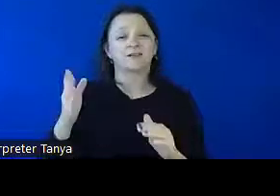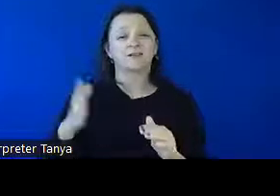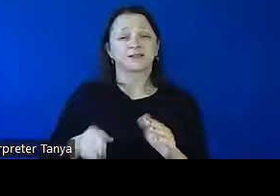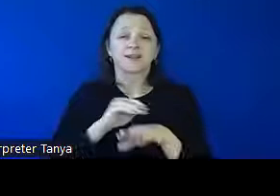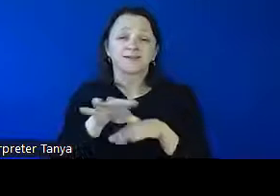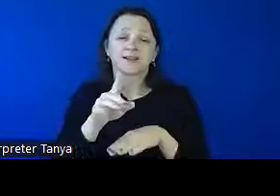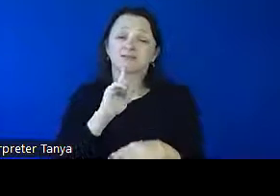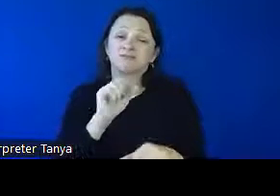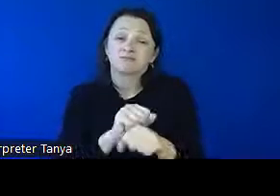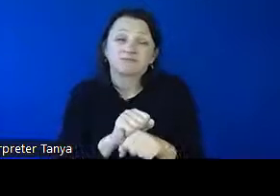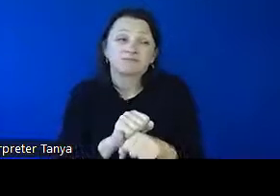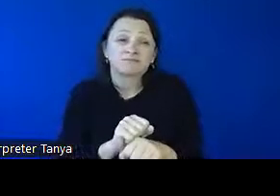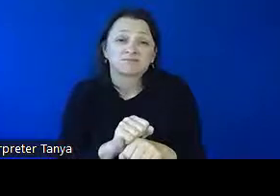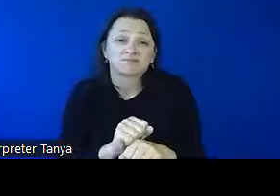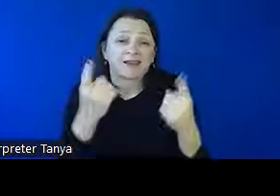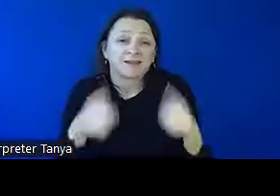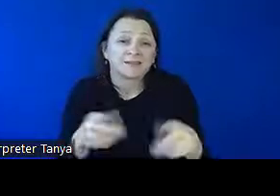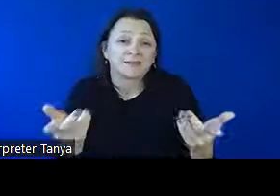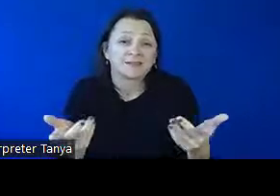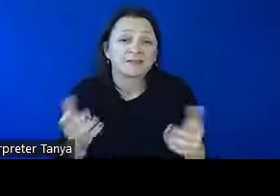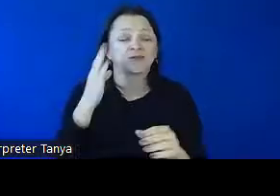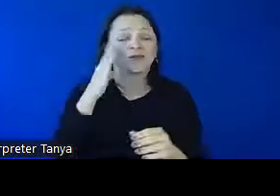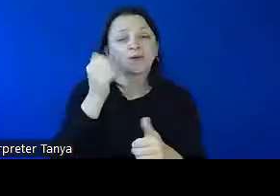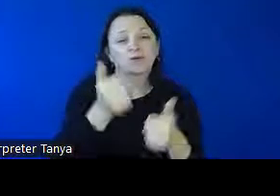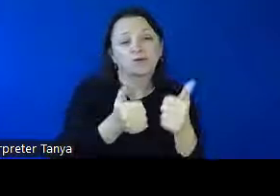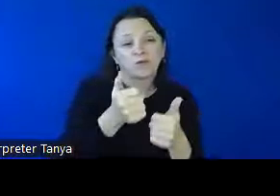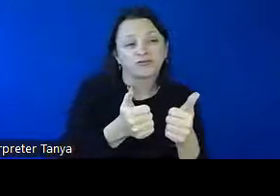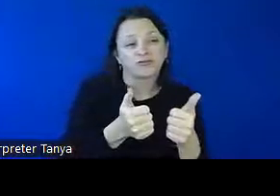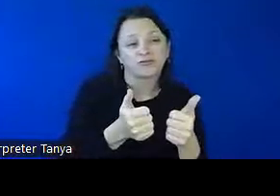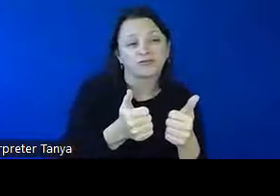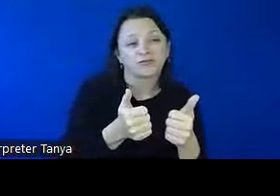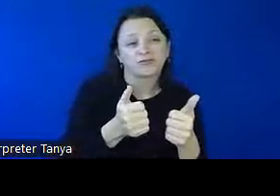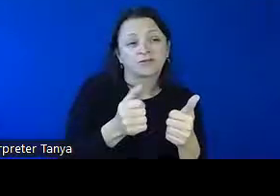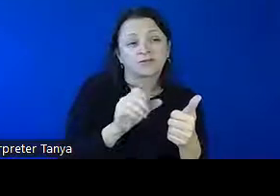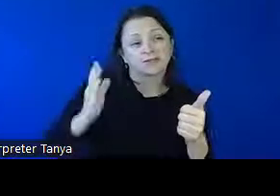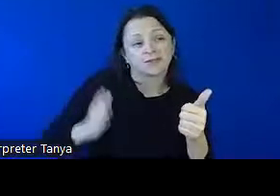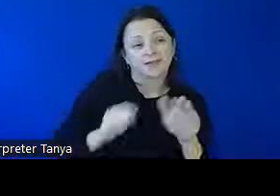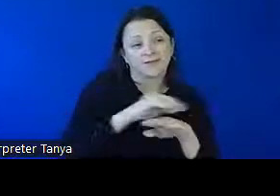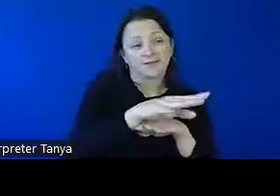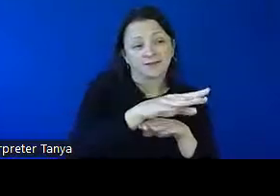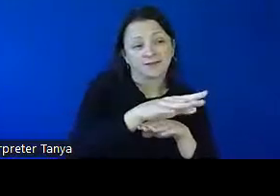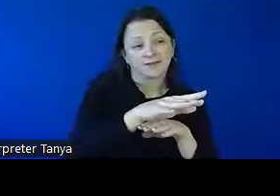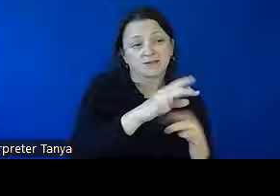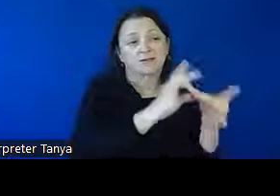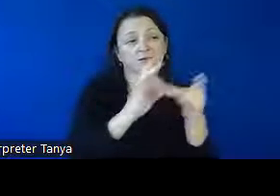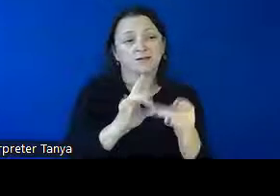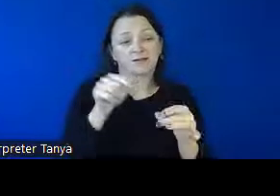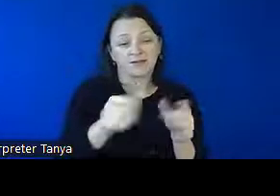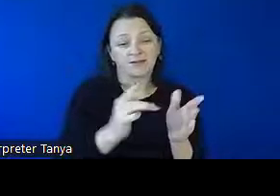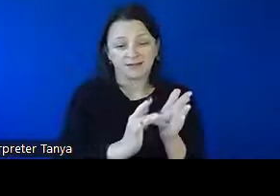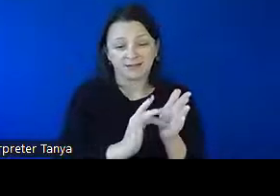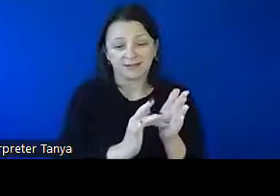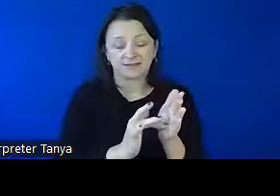a reality. So knowing which side effects go with which medicines. And so a reference like this,